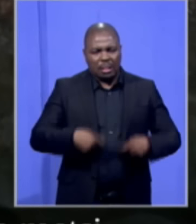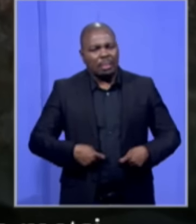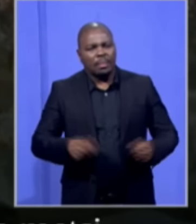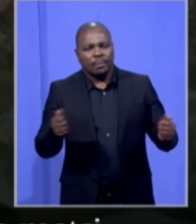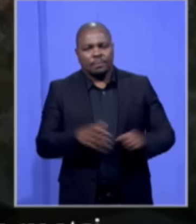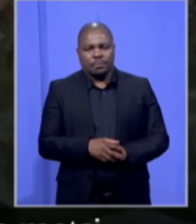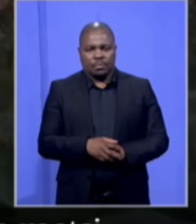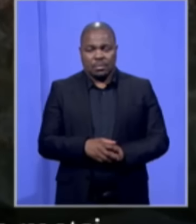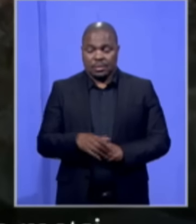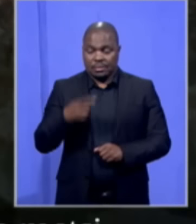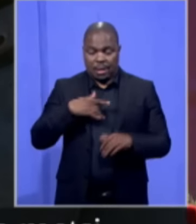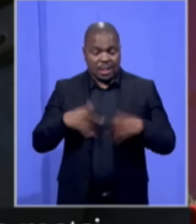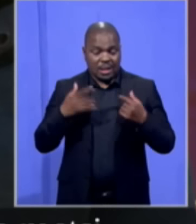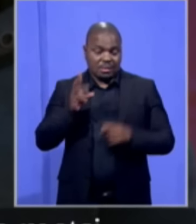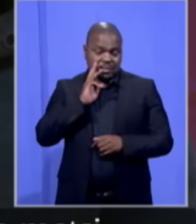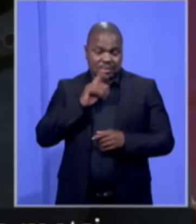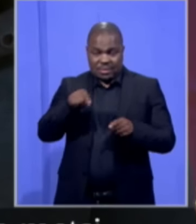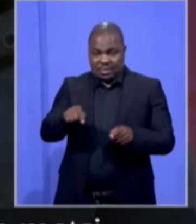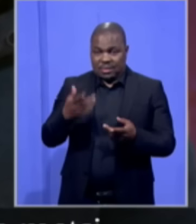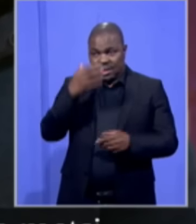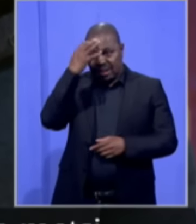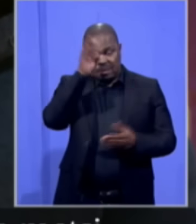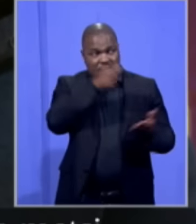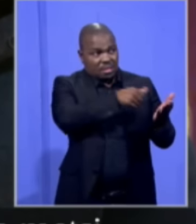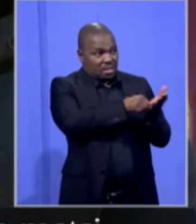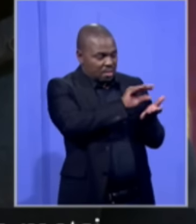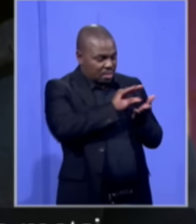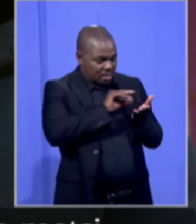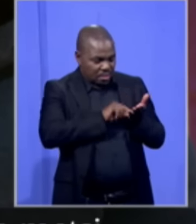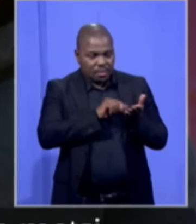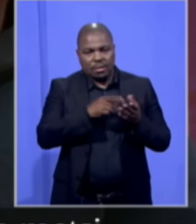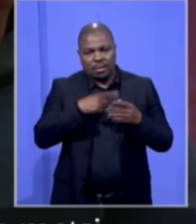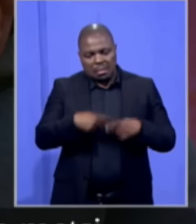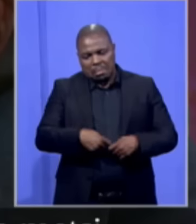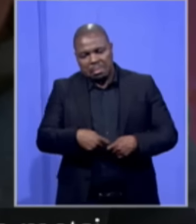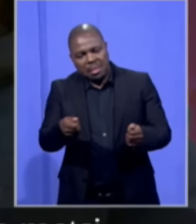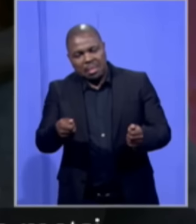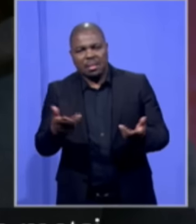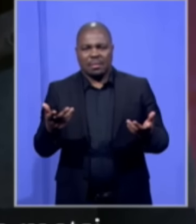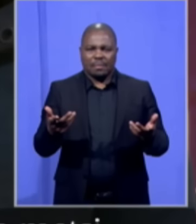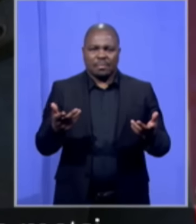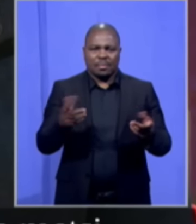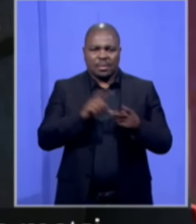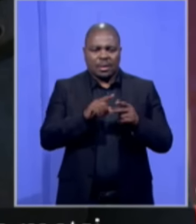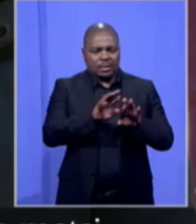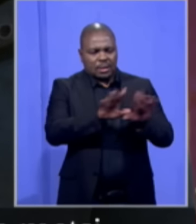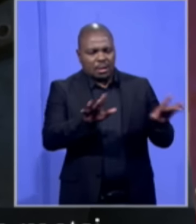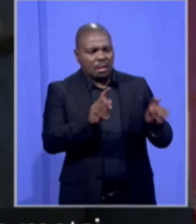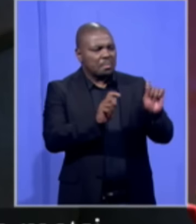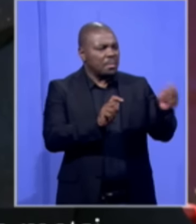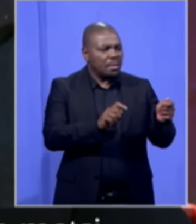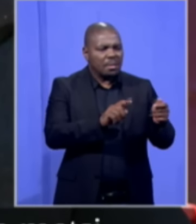one metsi a puso ka madi stokinyana se sa puso se. Ke kgaogana 10 rand